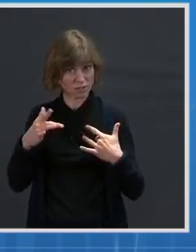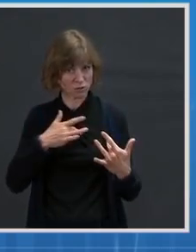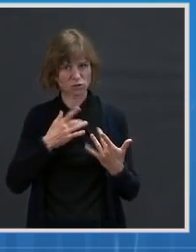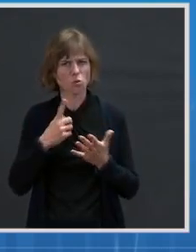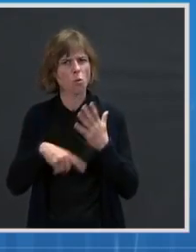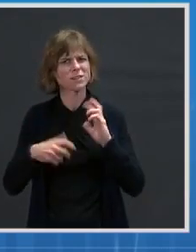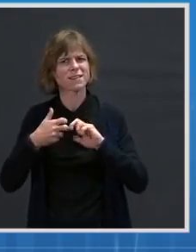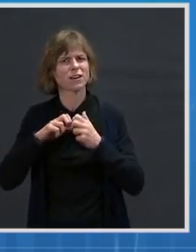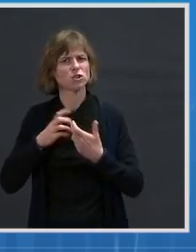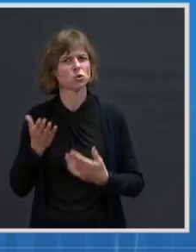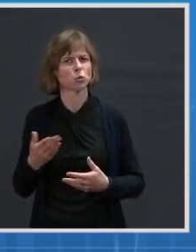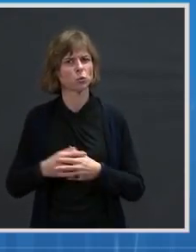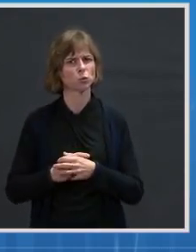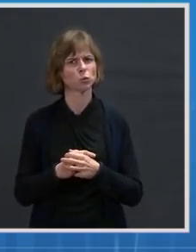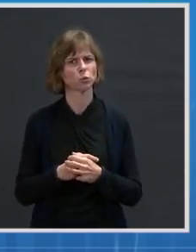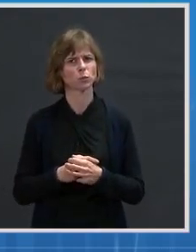there.